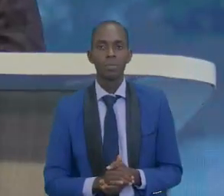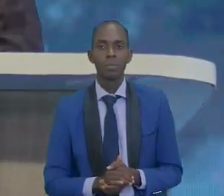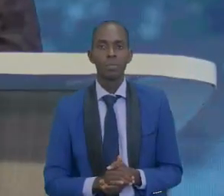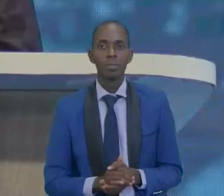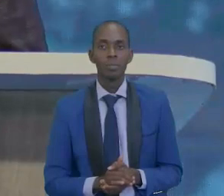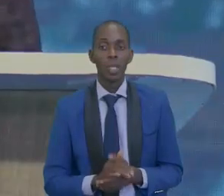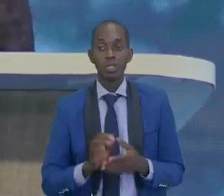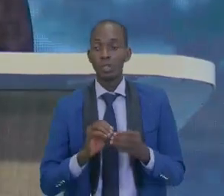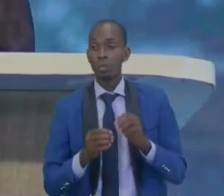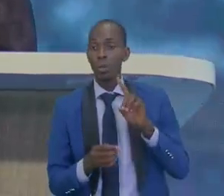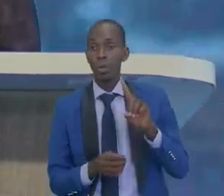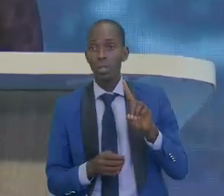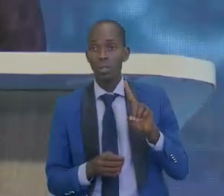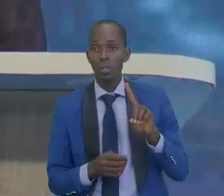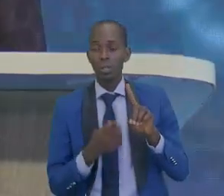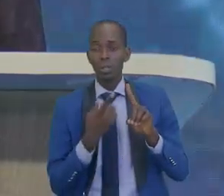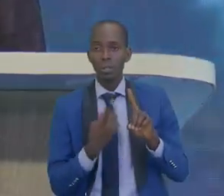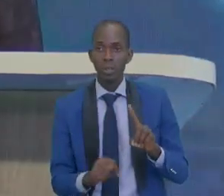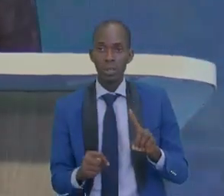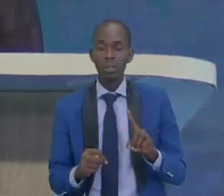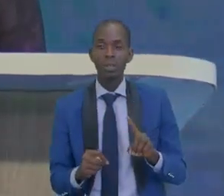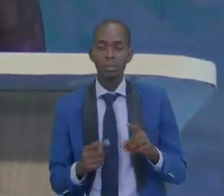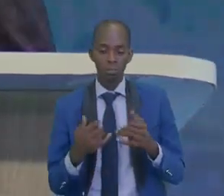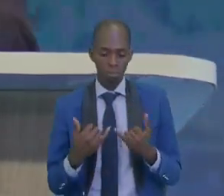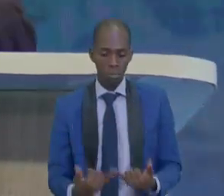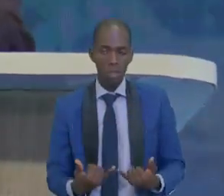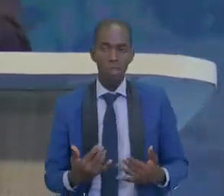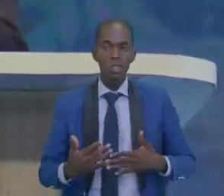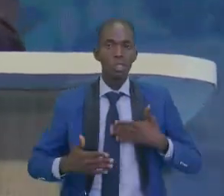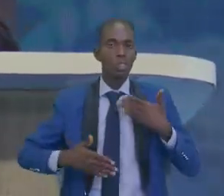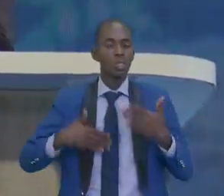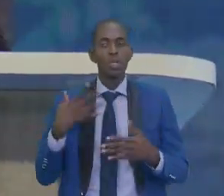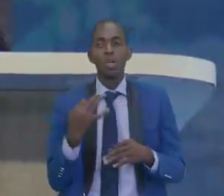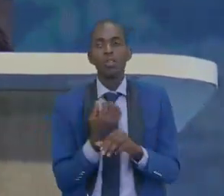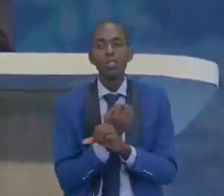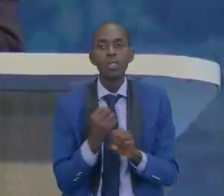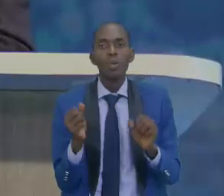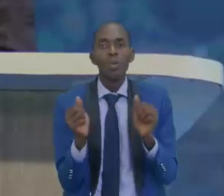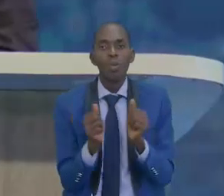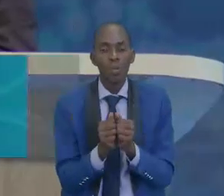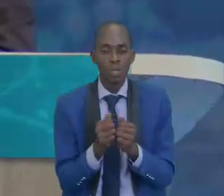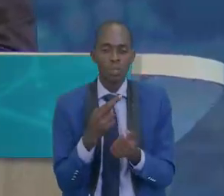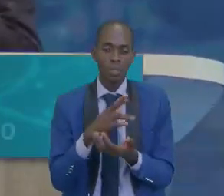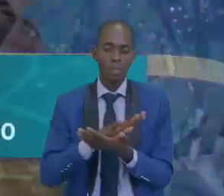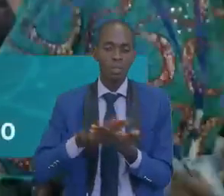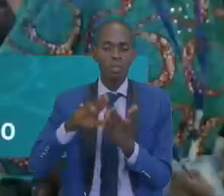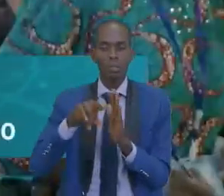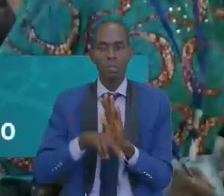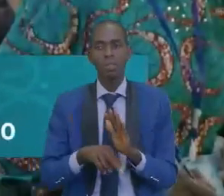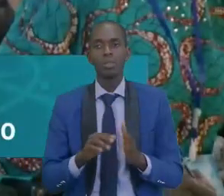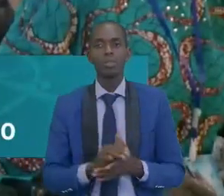Number one, the present joy of salvation with righteousness.